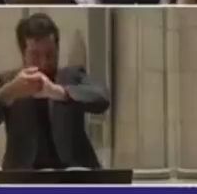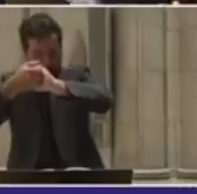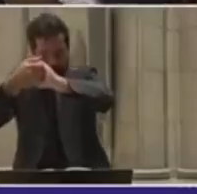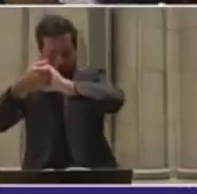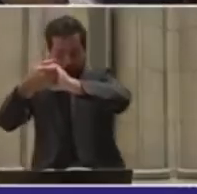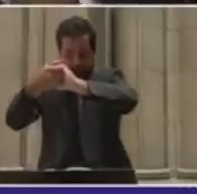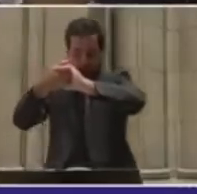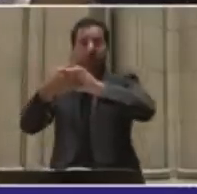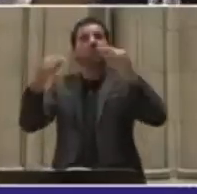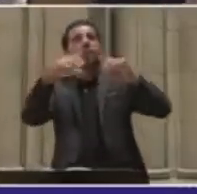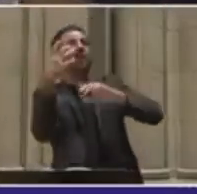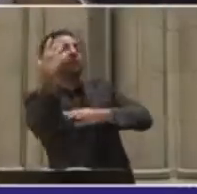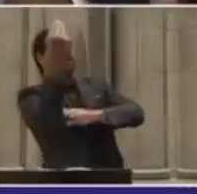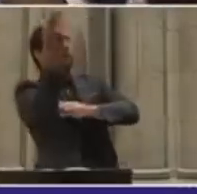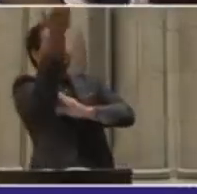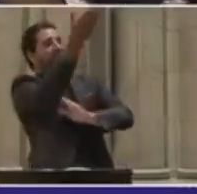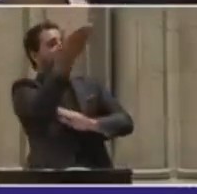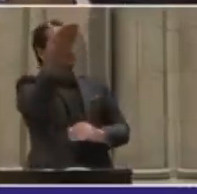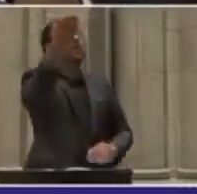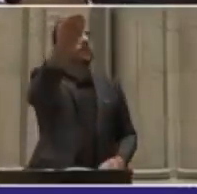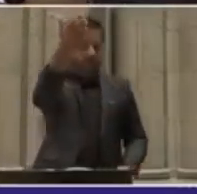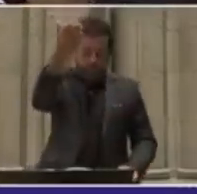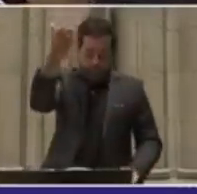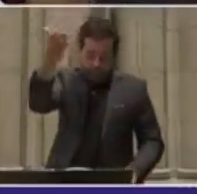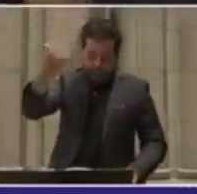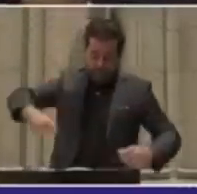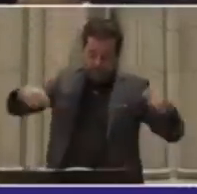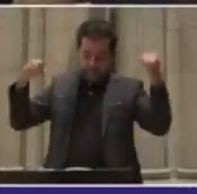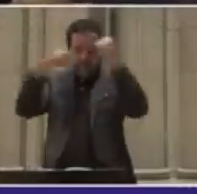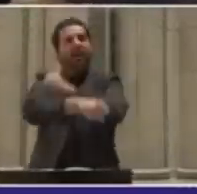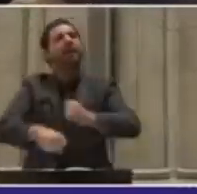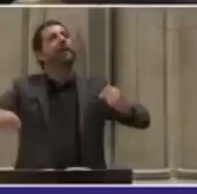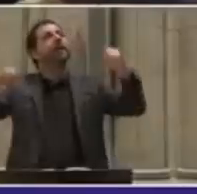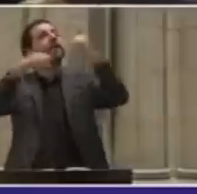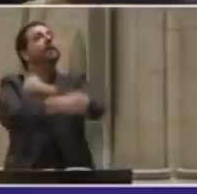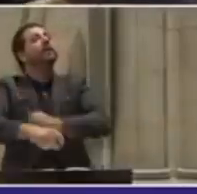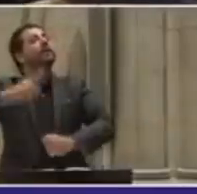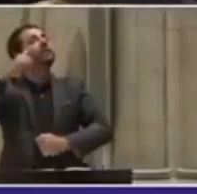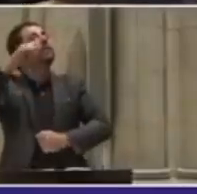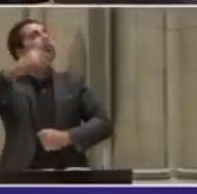hand. While I'm out there fighting for